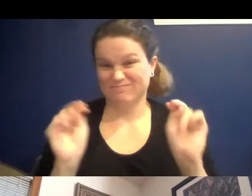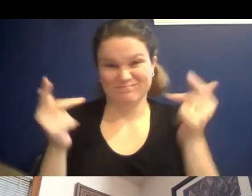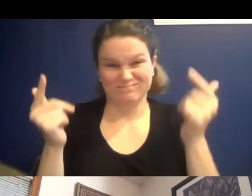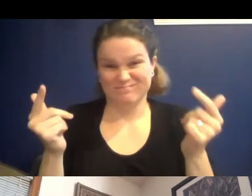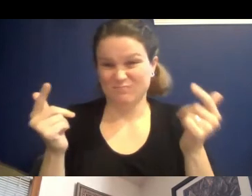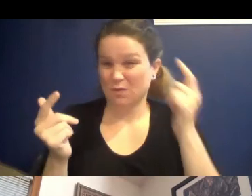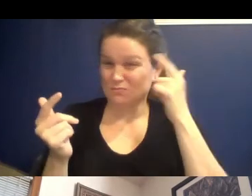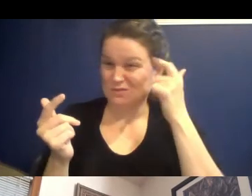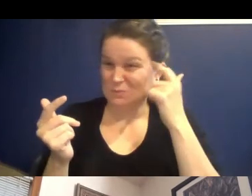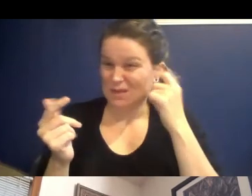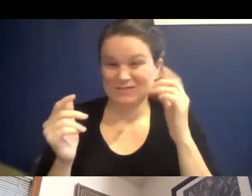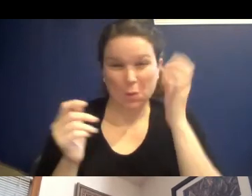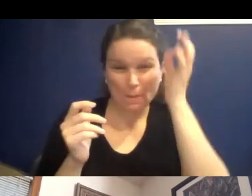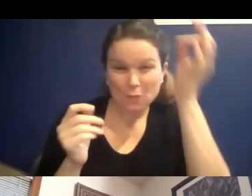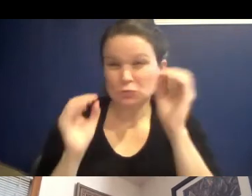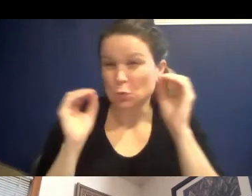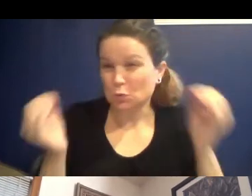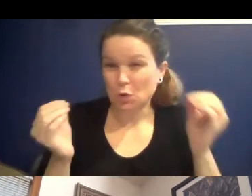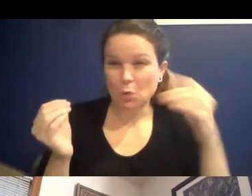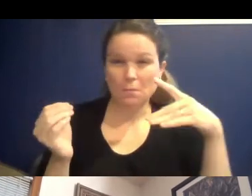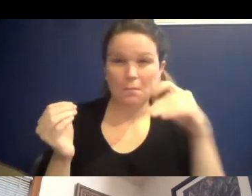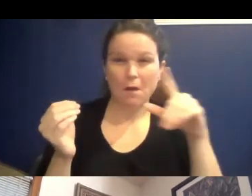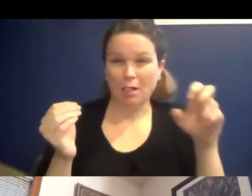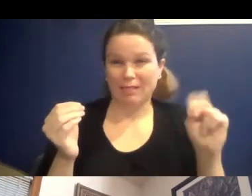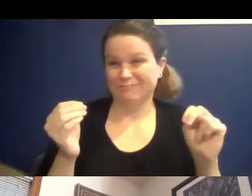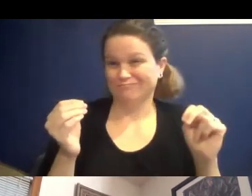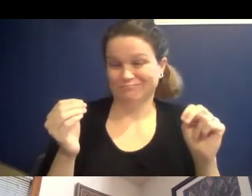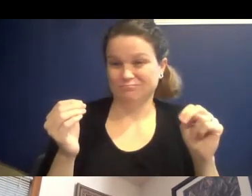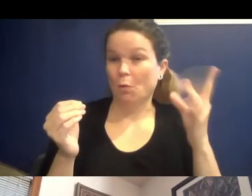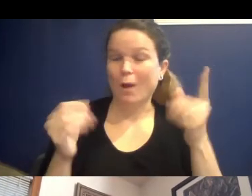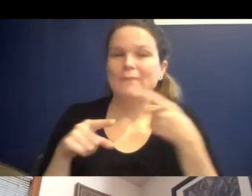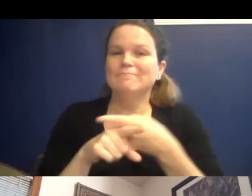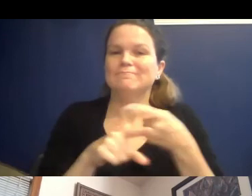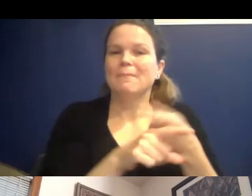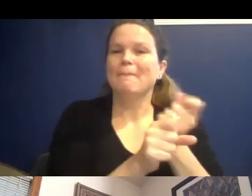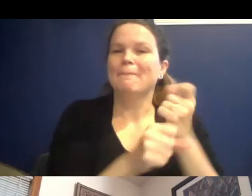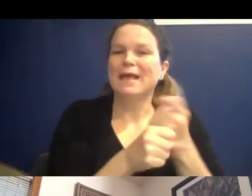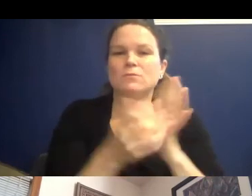pollen produced because they've been hybridized for petals.